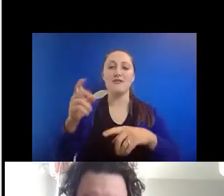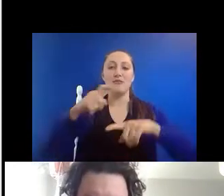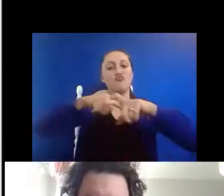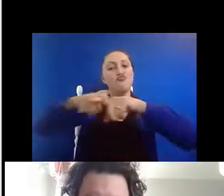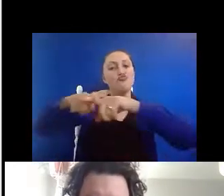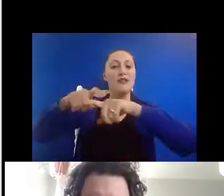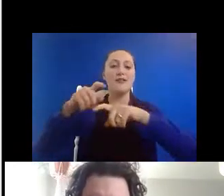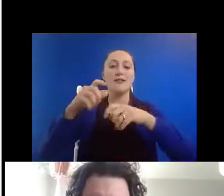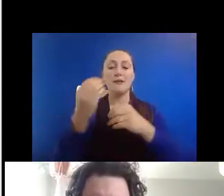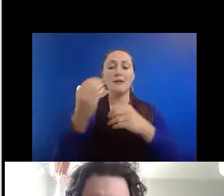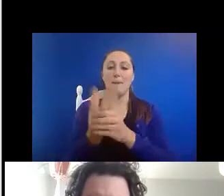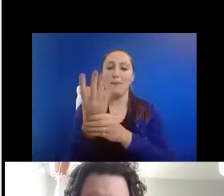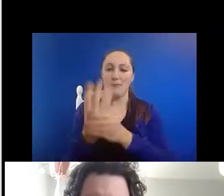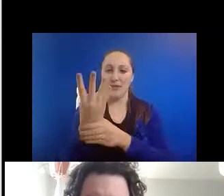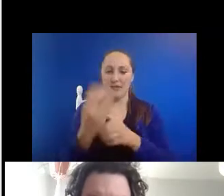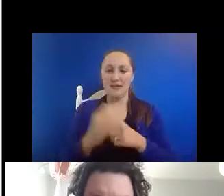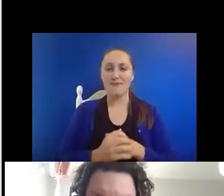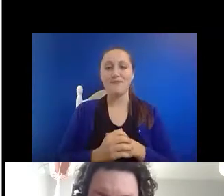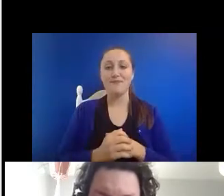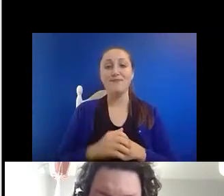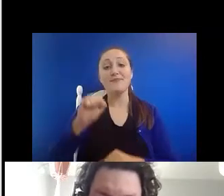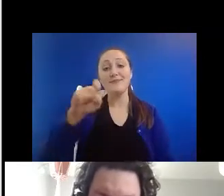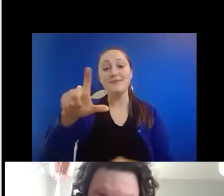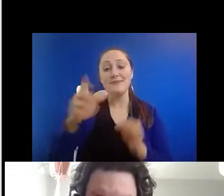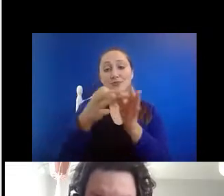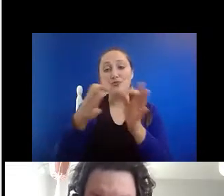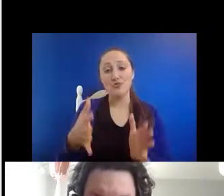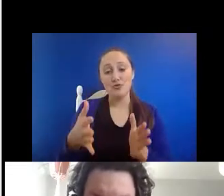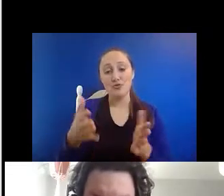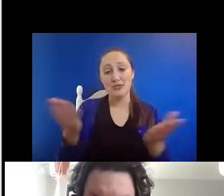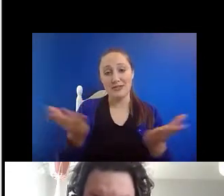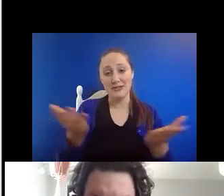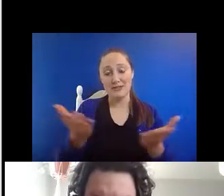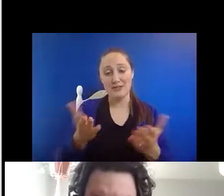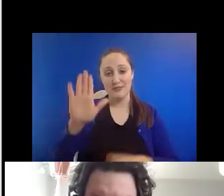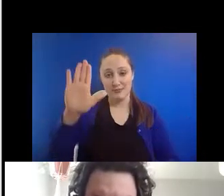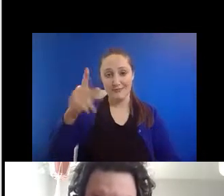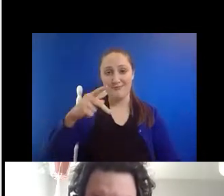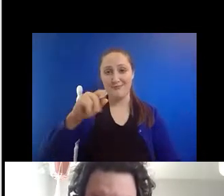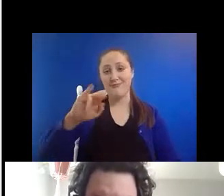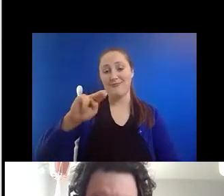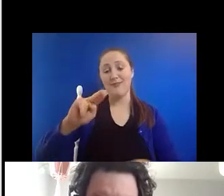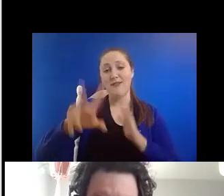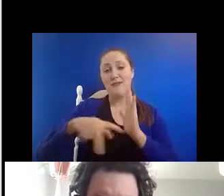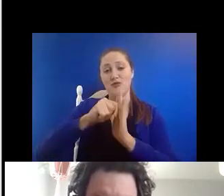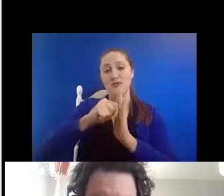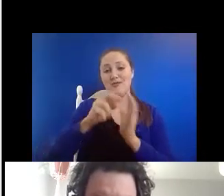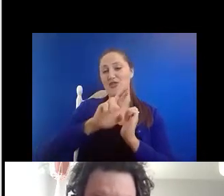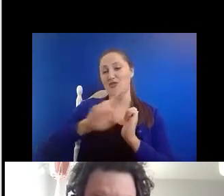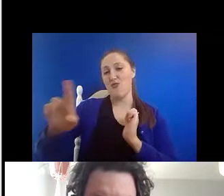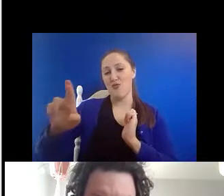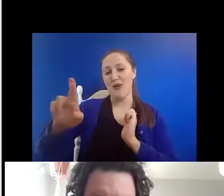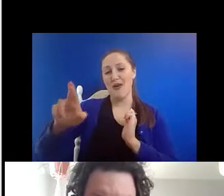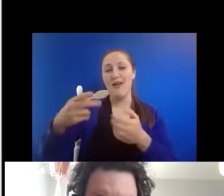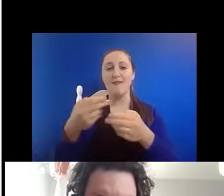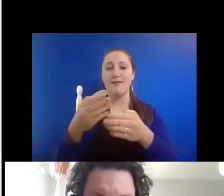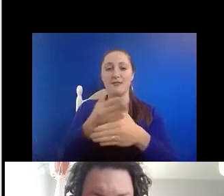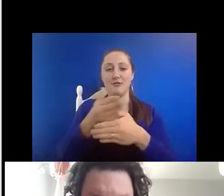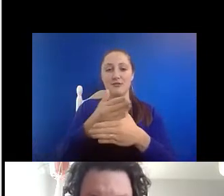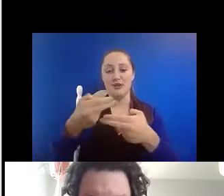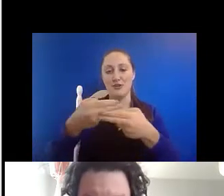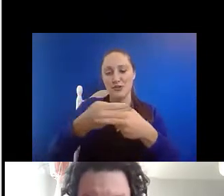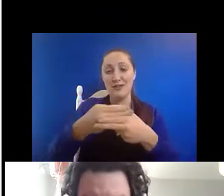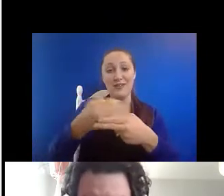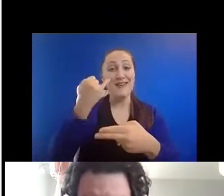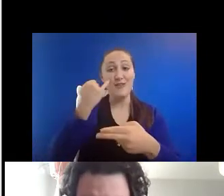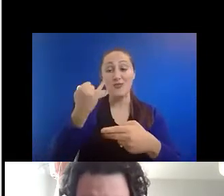There is an American Sign Language interpreter as the pinned video to the right of the shared slide. If for some